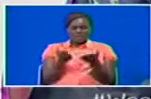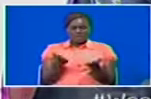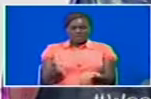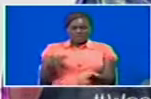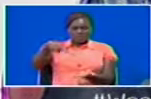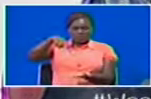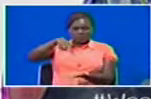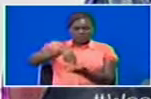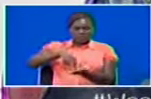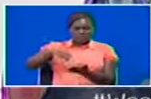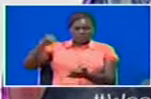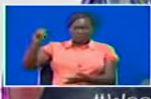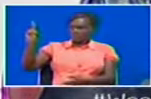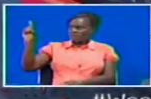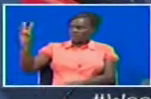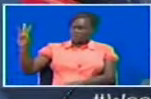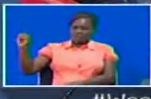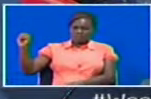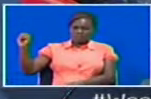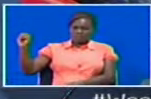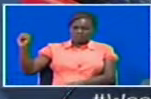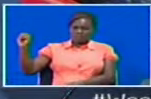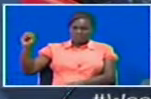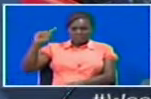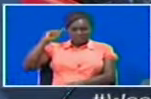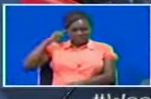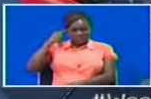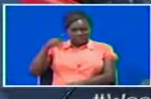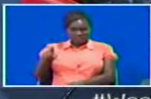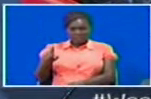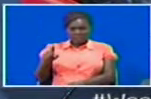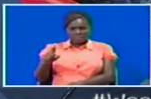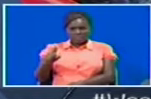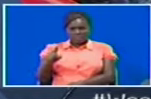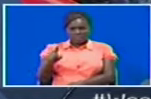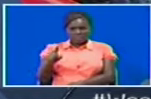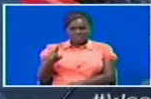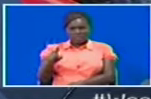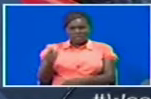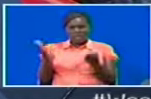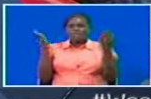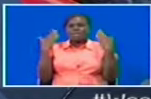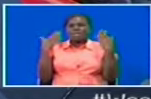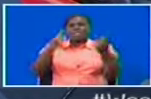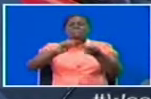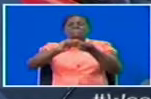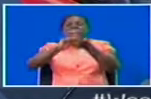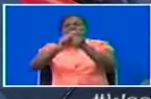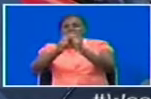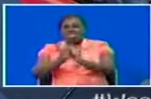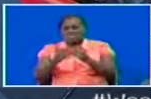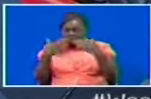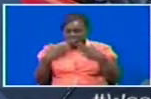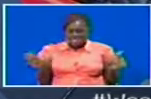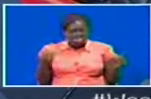on an ODM ticket. I think that surprises you. Very much. Meru has changed. We are